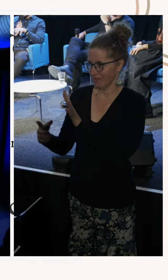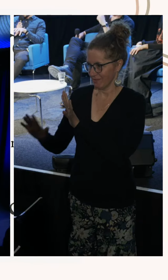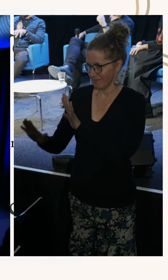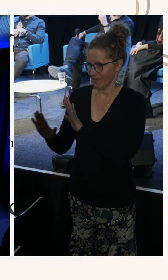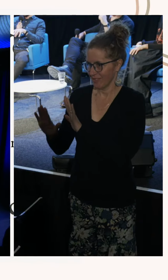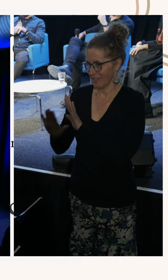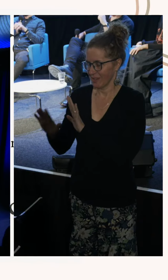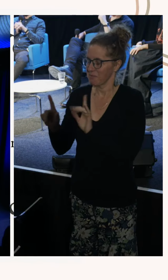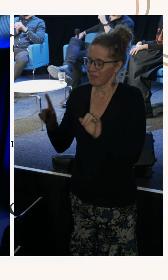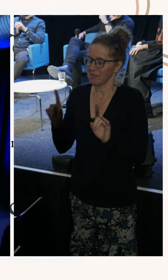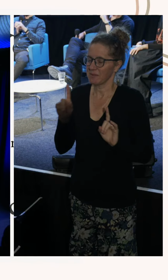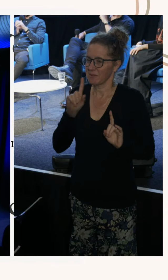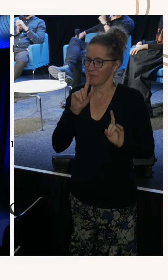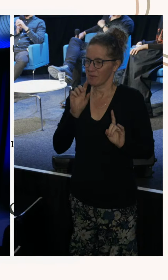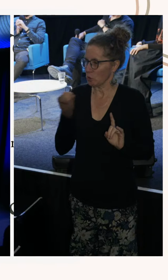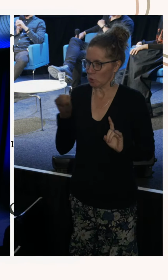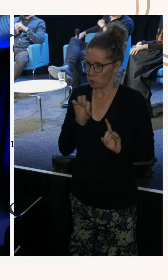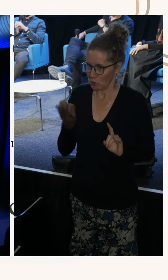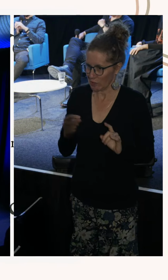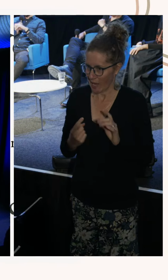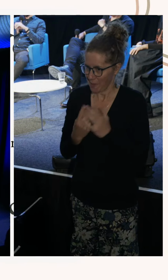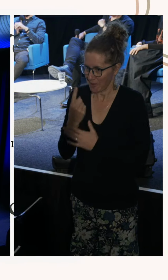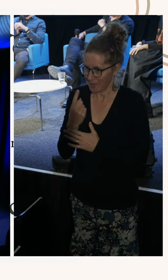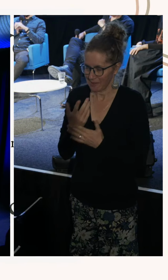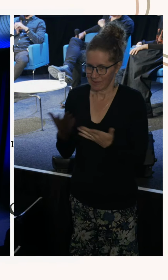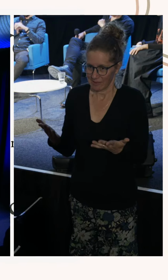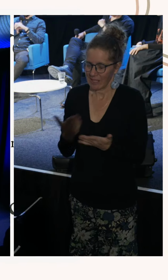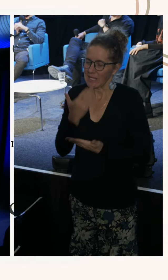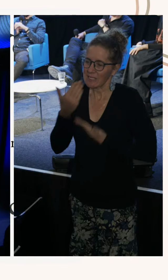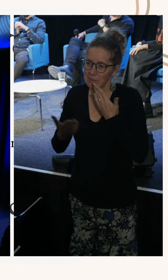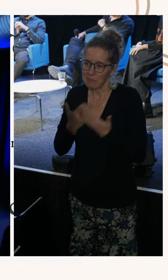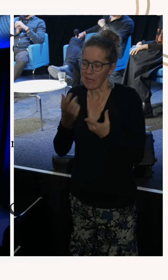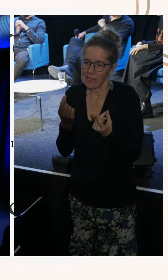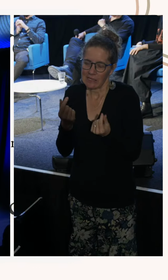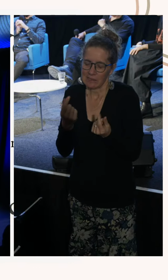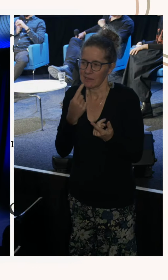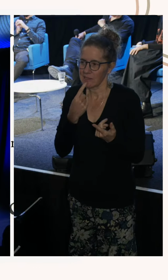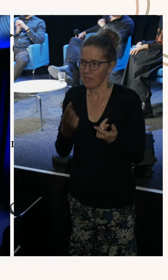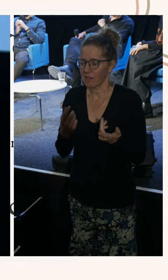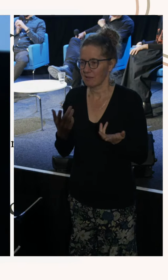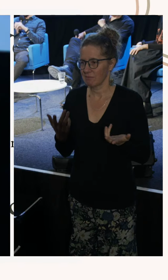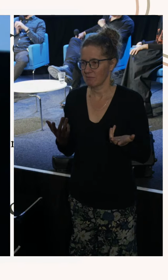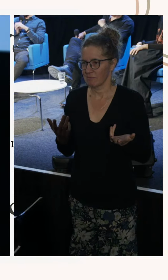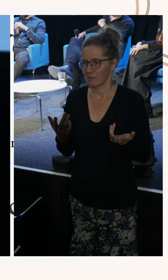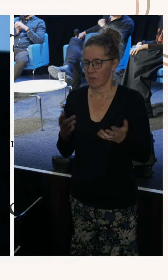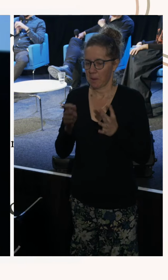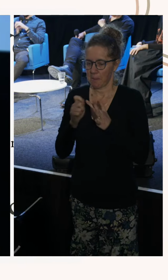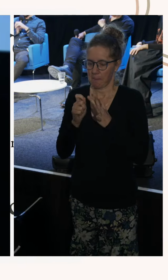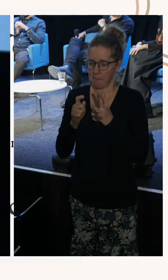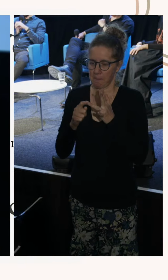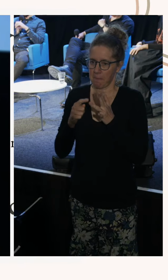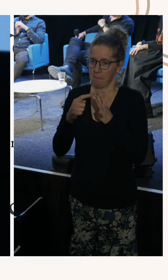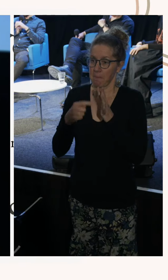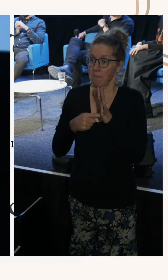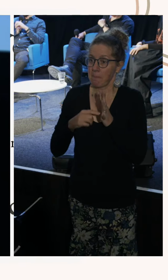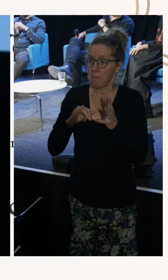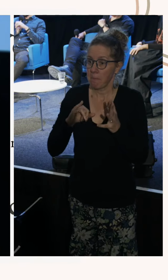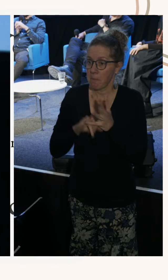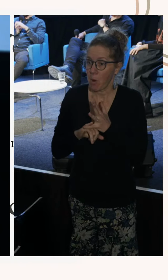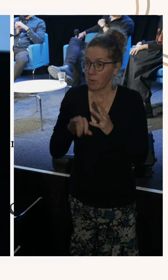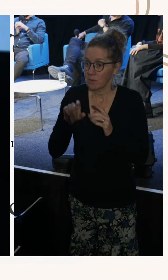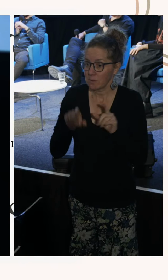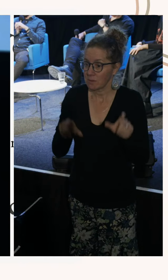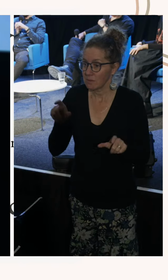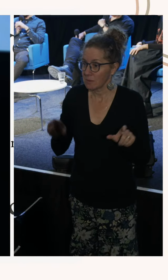It shouldn't happen, and you can explain it easily by saying poets,